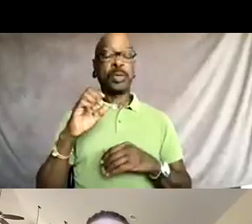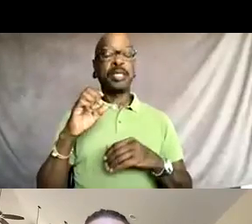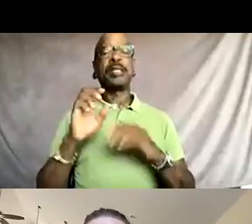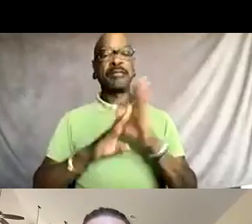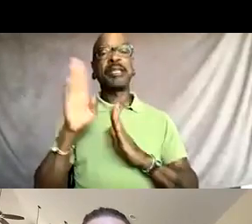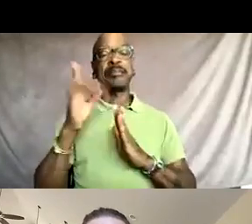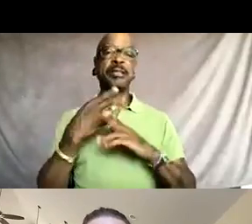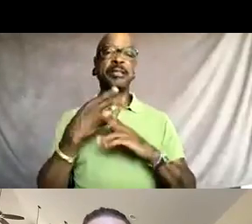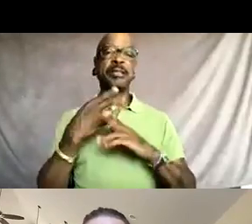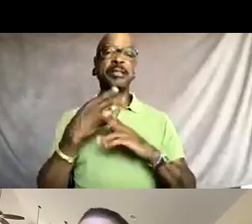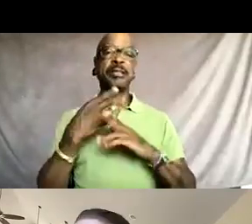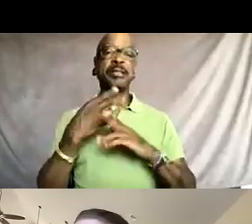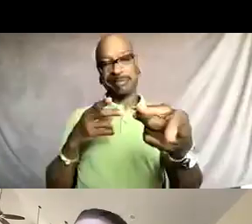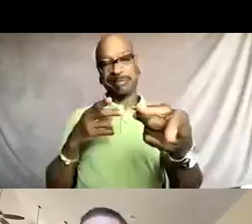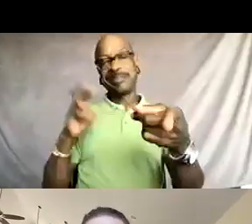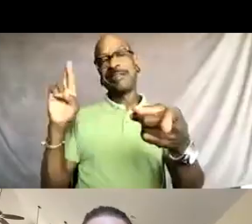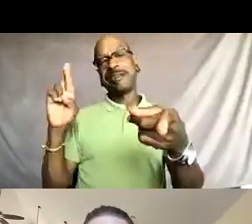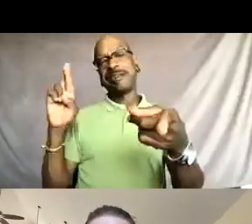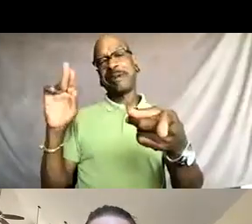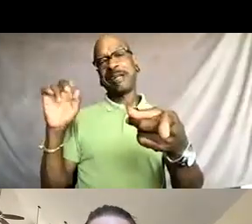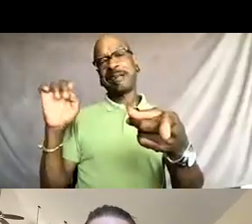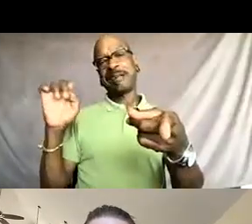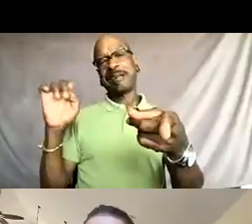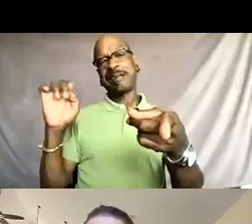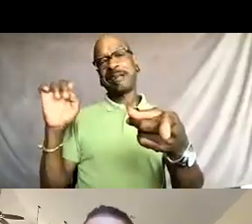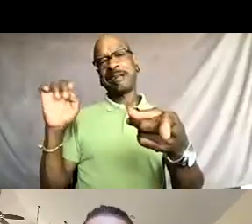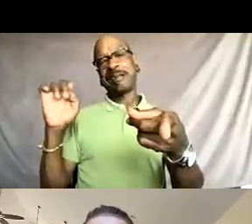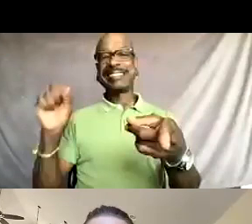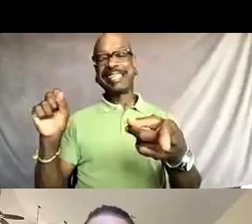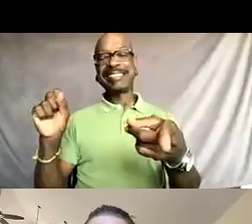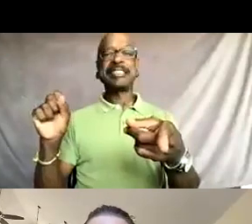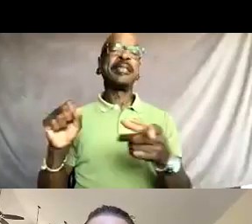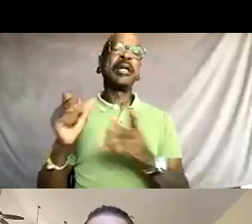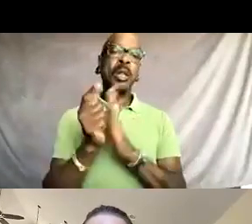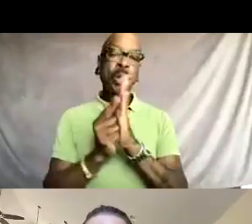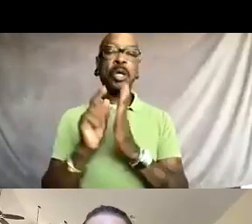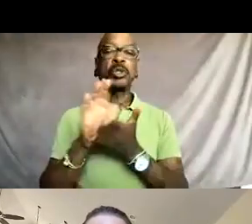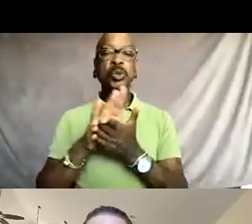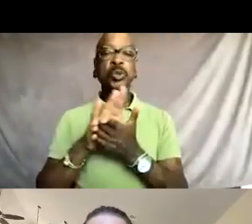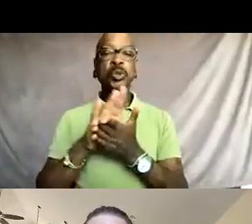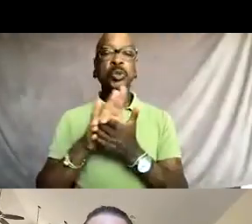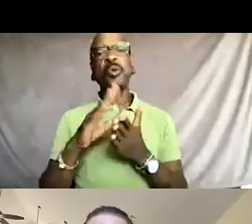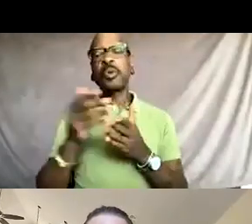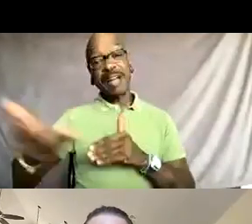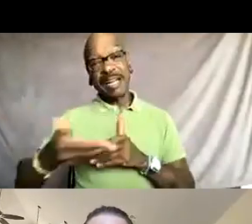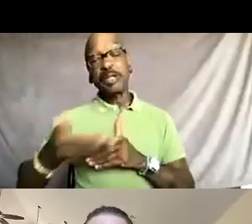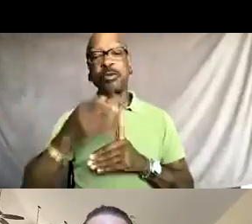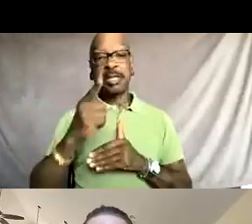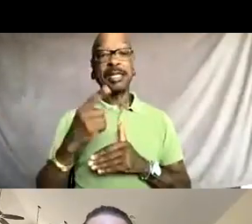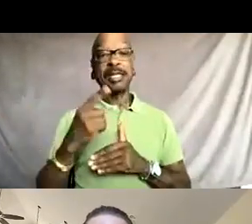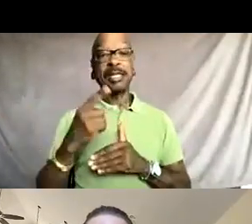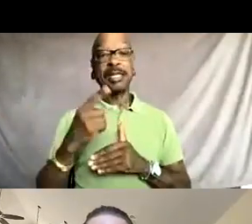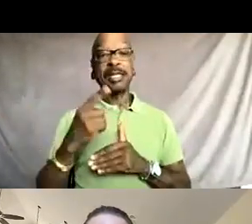and we hired 4 amazing activists, one of whom you're about to meet, who are basically growing